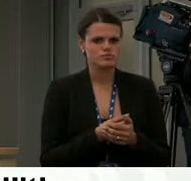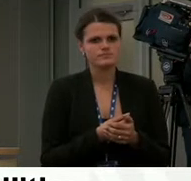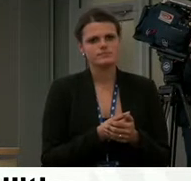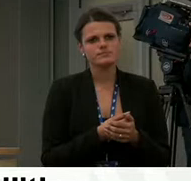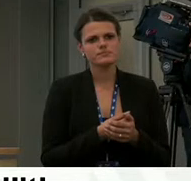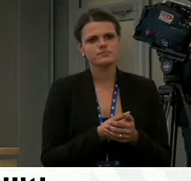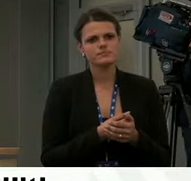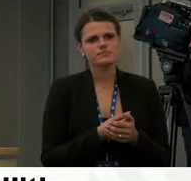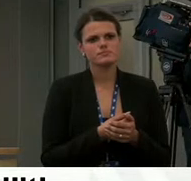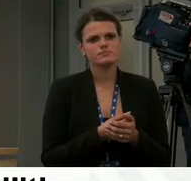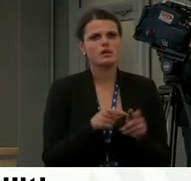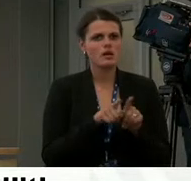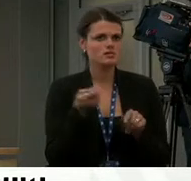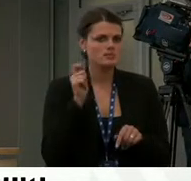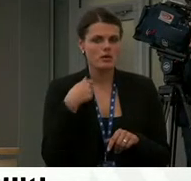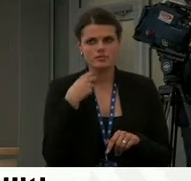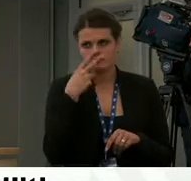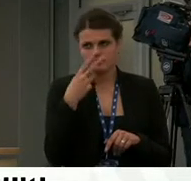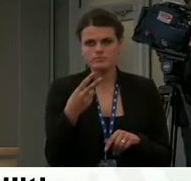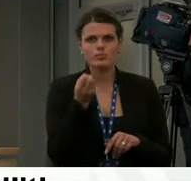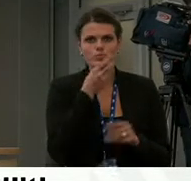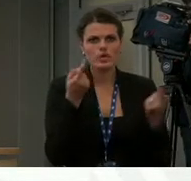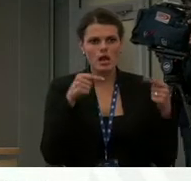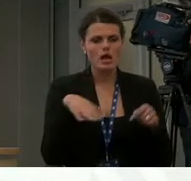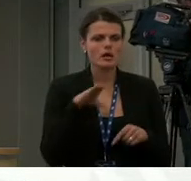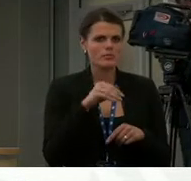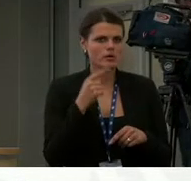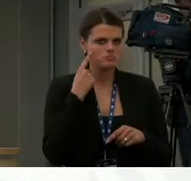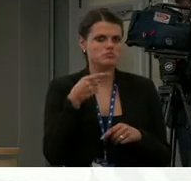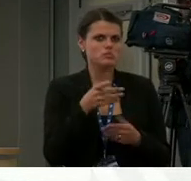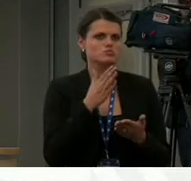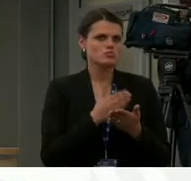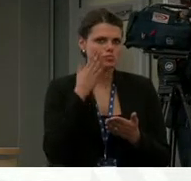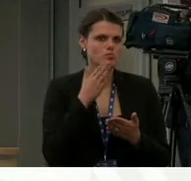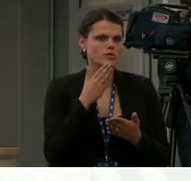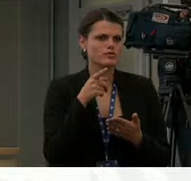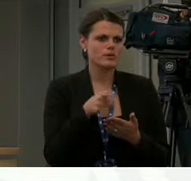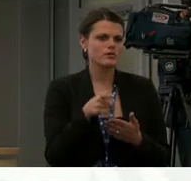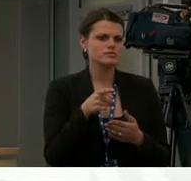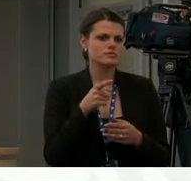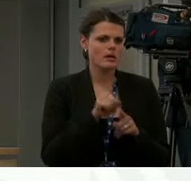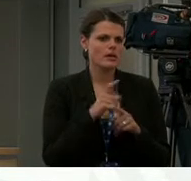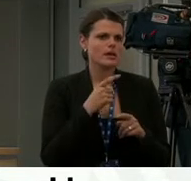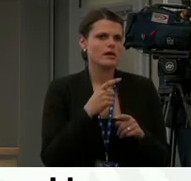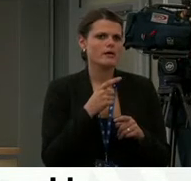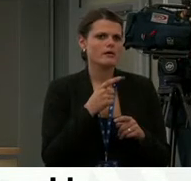implemented. Saw some of this in Spain. At lunchtime, we heard that this is what has happened to a certain extent in Greece.